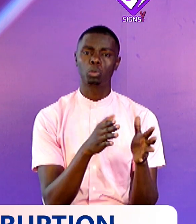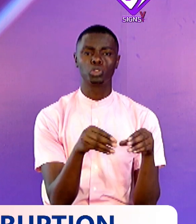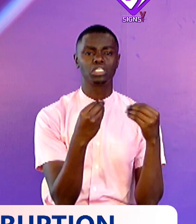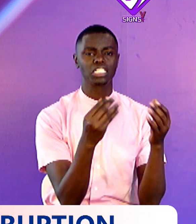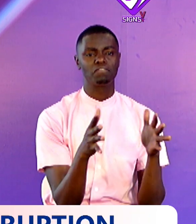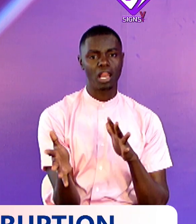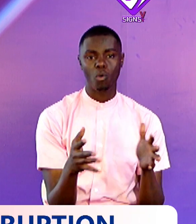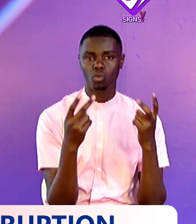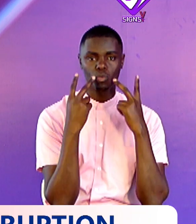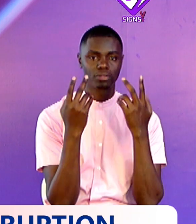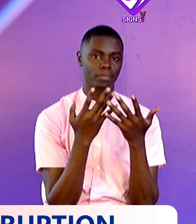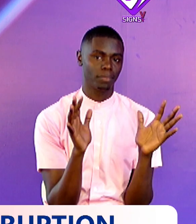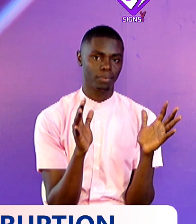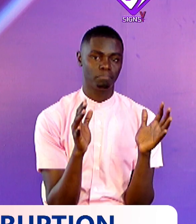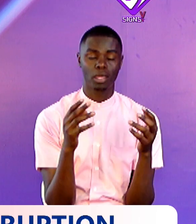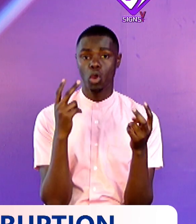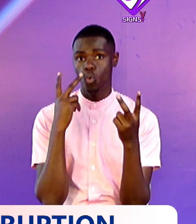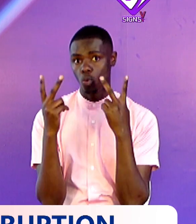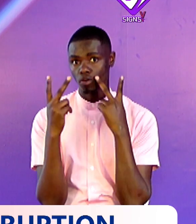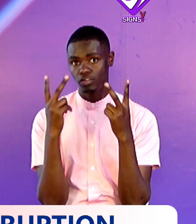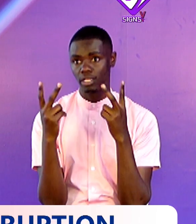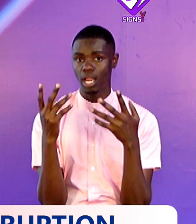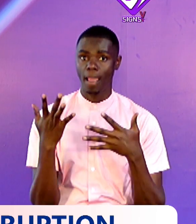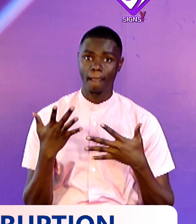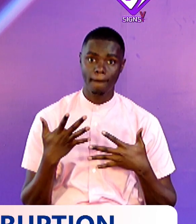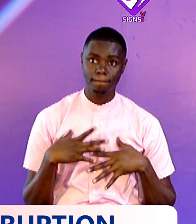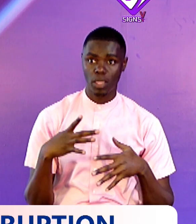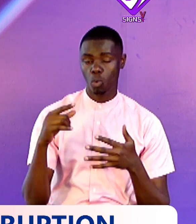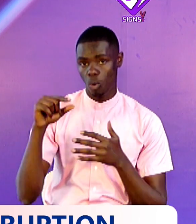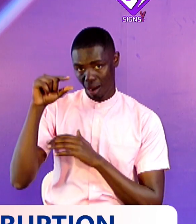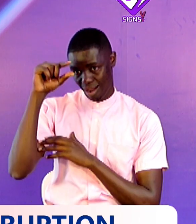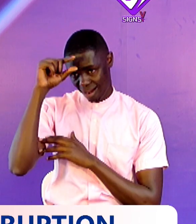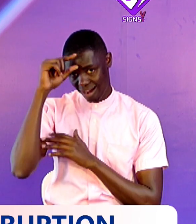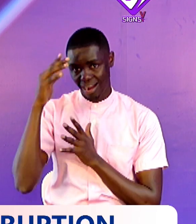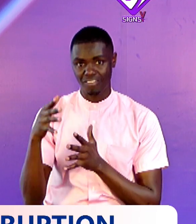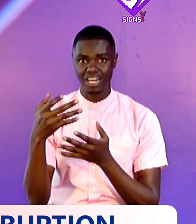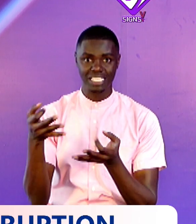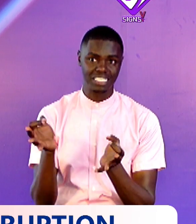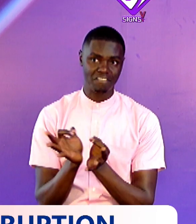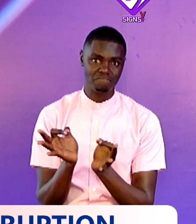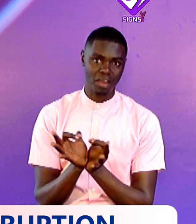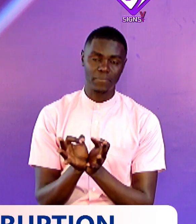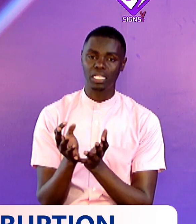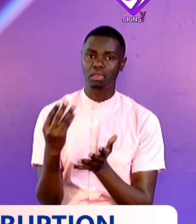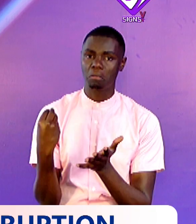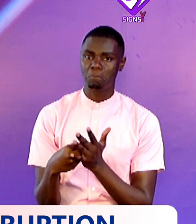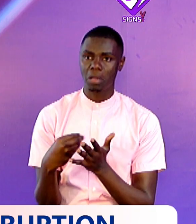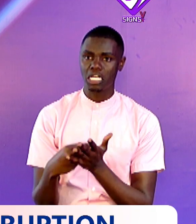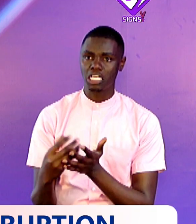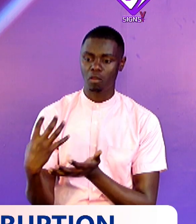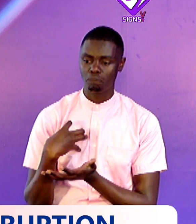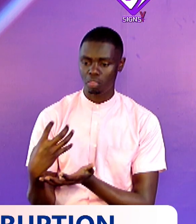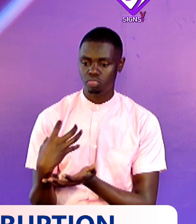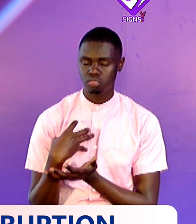in counties. We have seen how people, the governors and their families, have been amassing wealth from